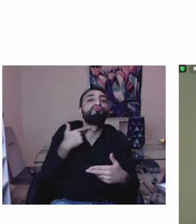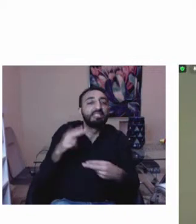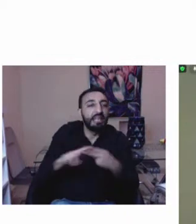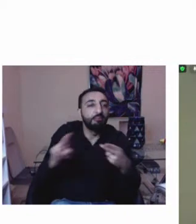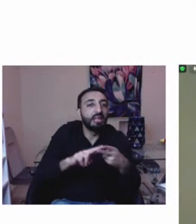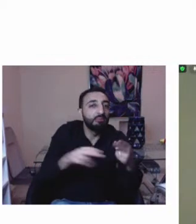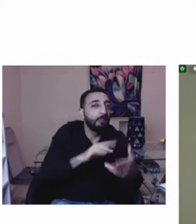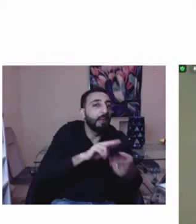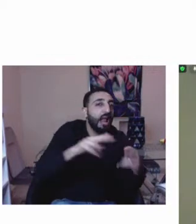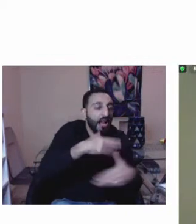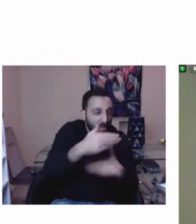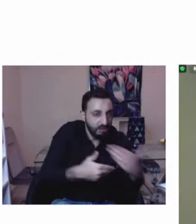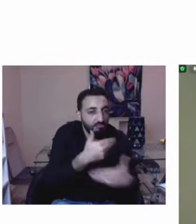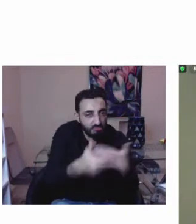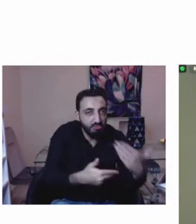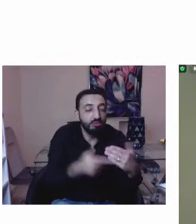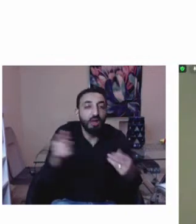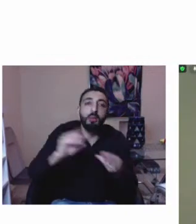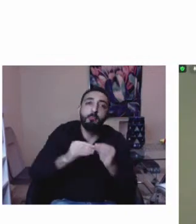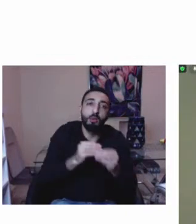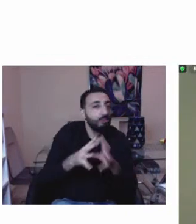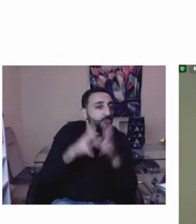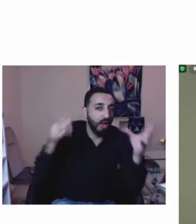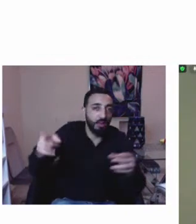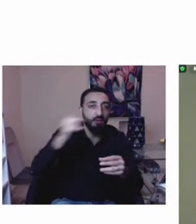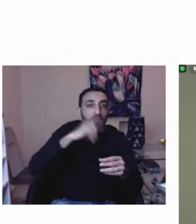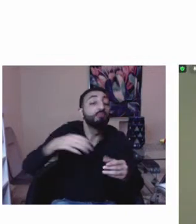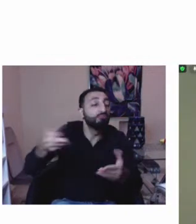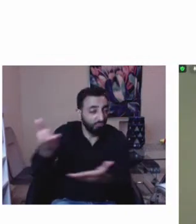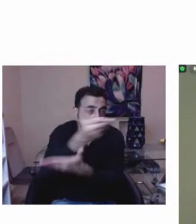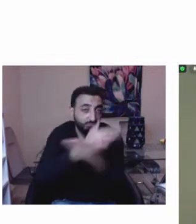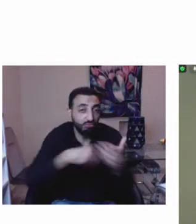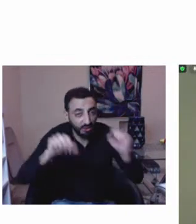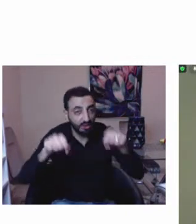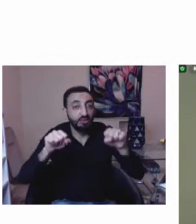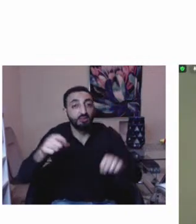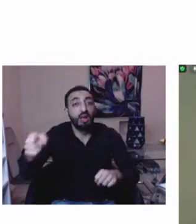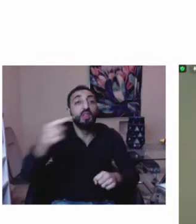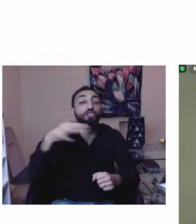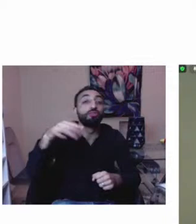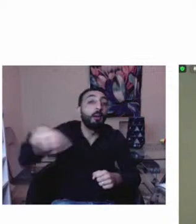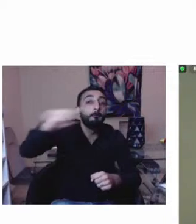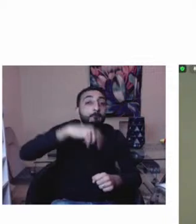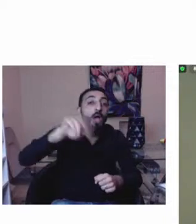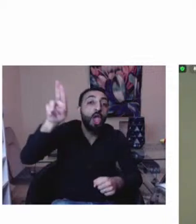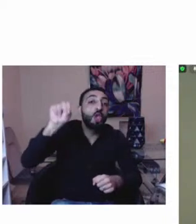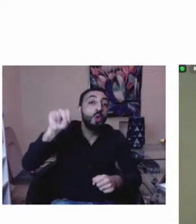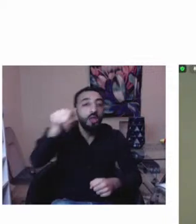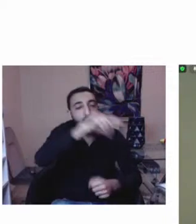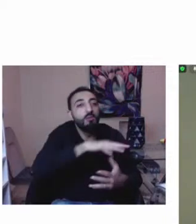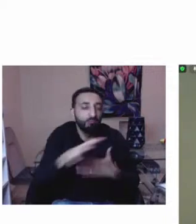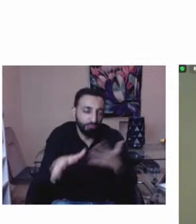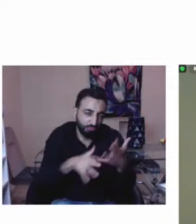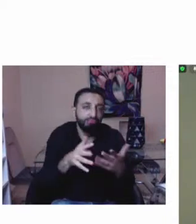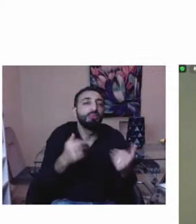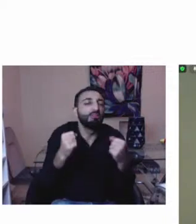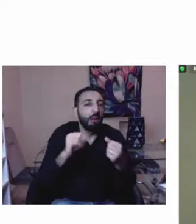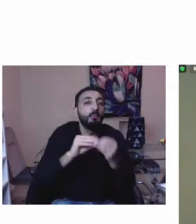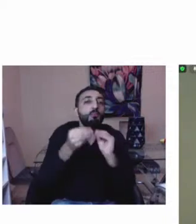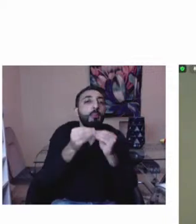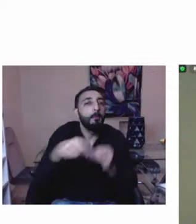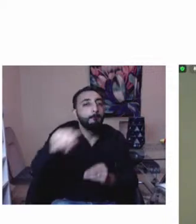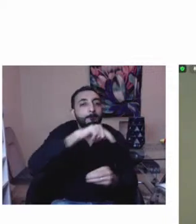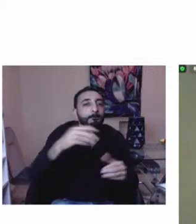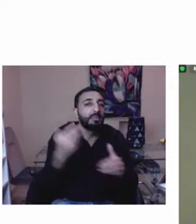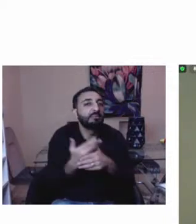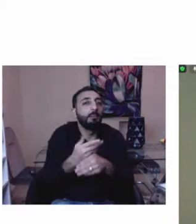So it is a problem for many organizations, youth organizations, the United Nations, the member states, and